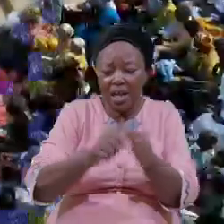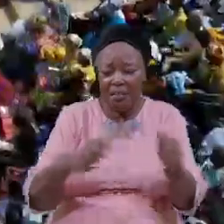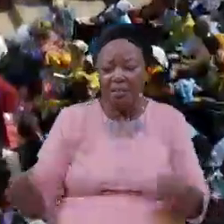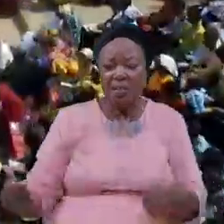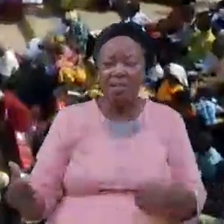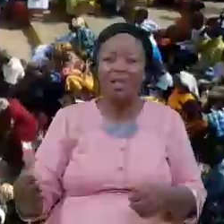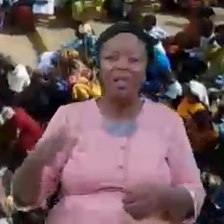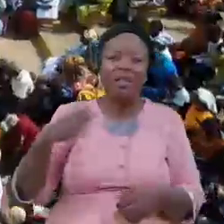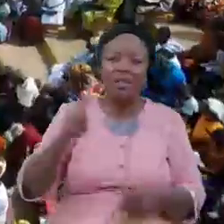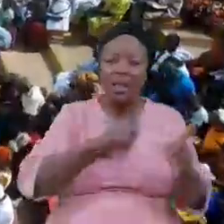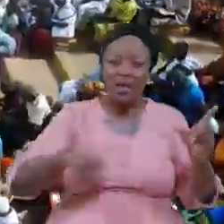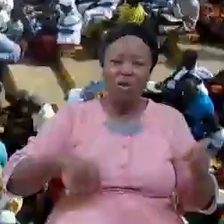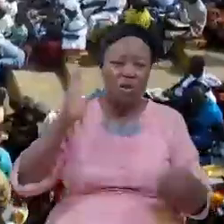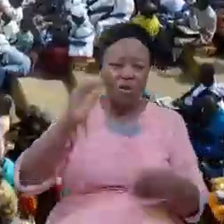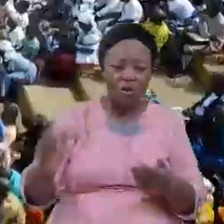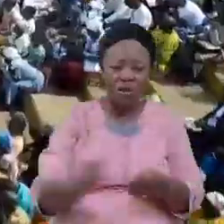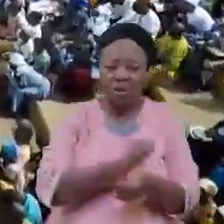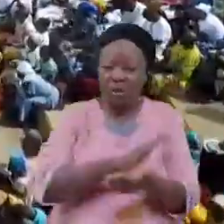will clear away.